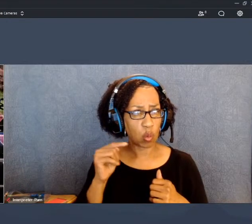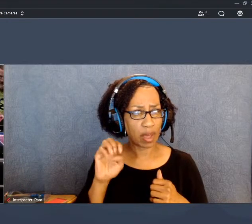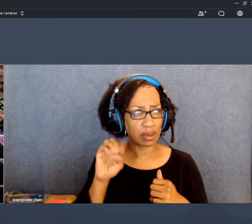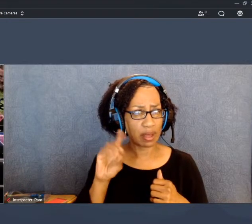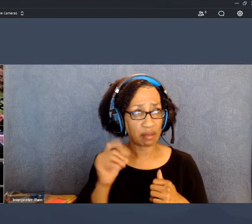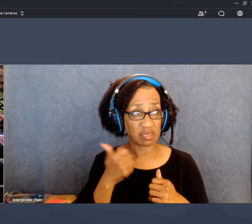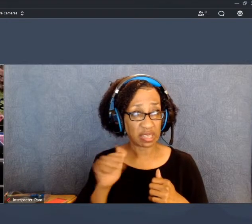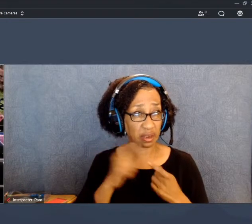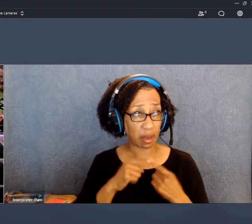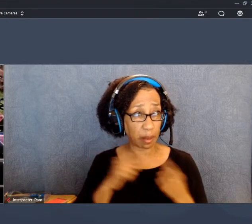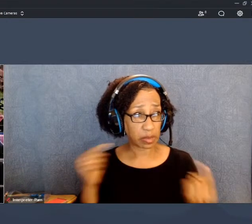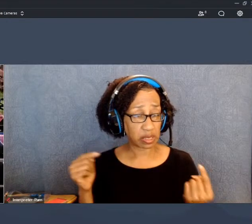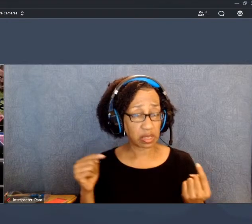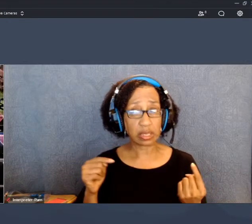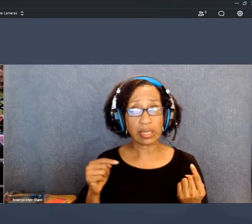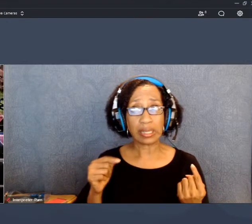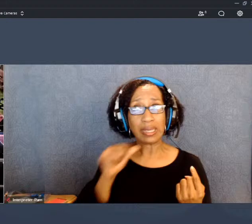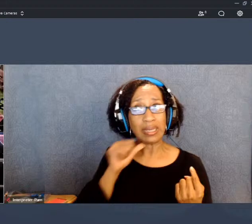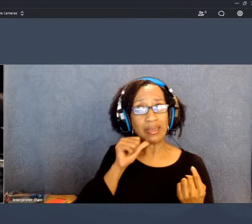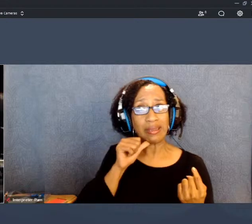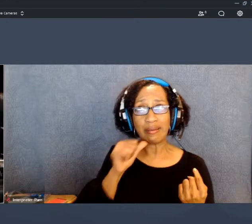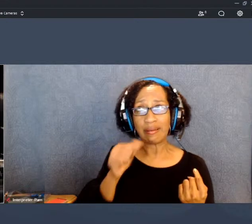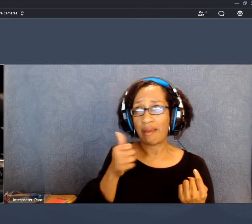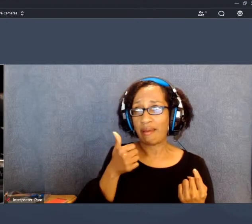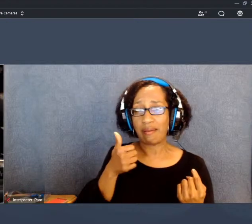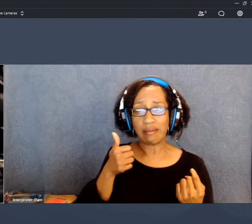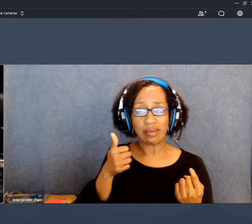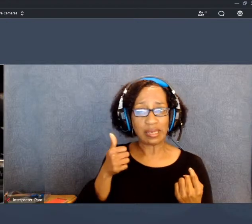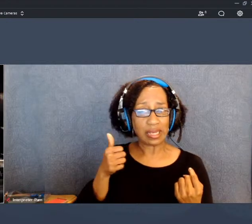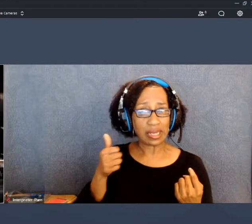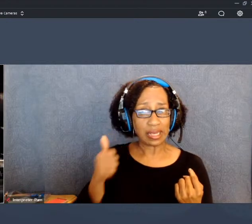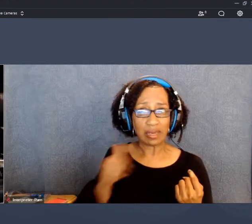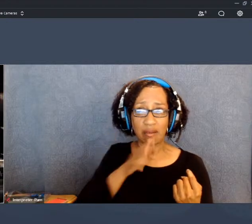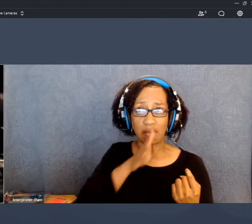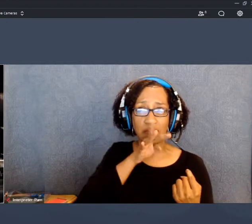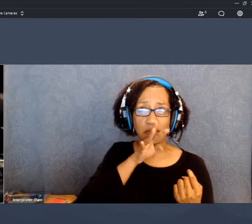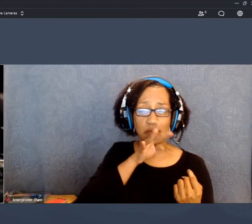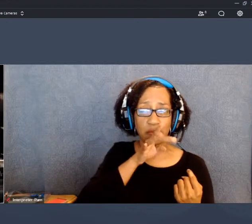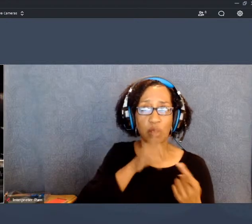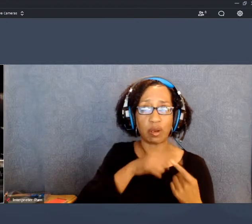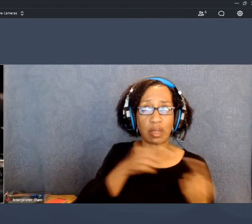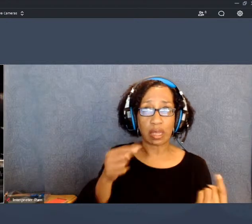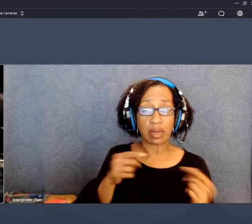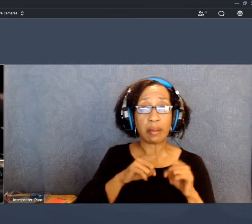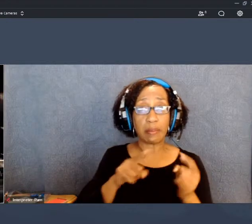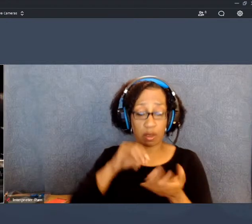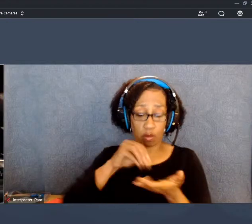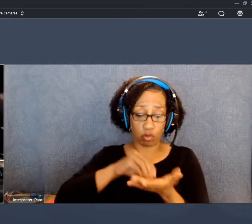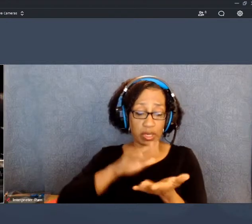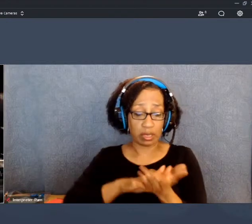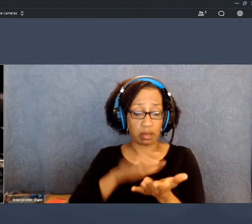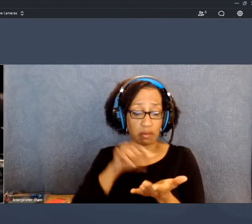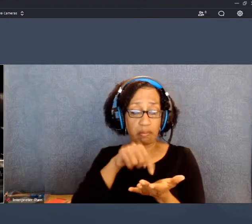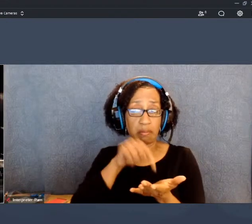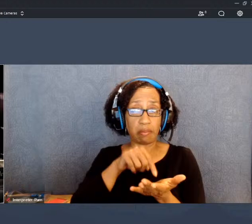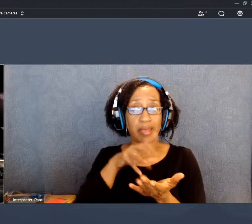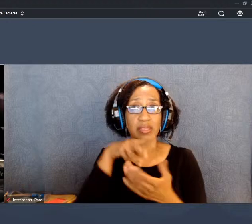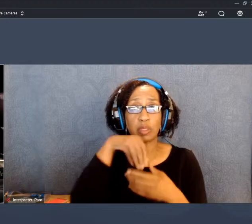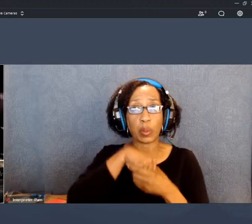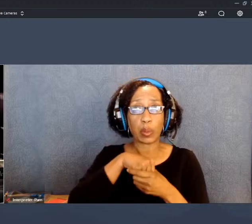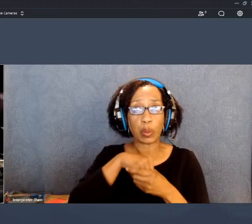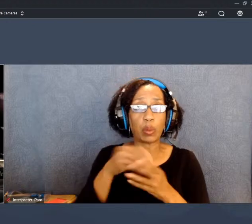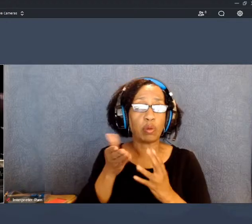Not providing verbal testimony, but providing written testimony. In the record. And it's included in your staff report. Thank